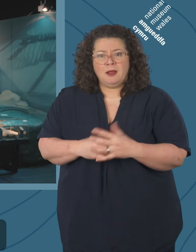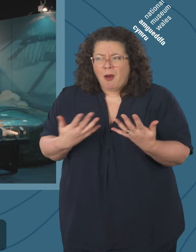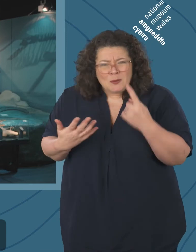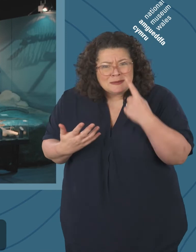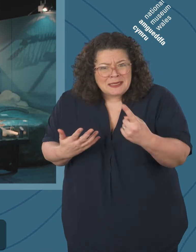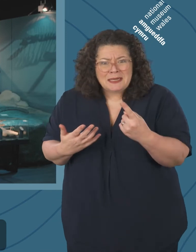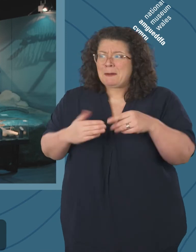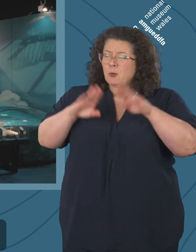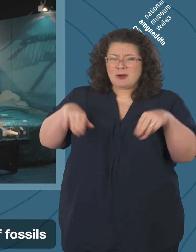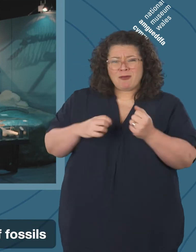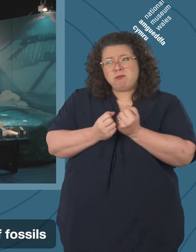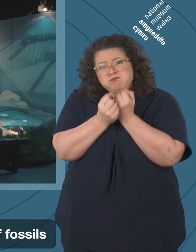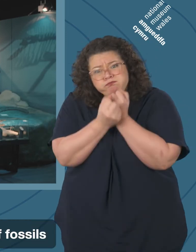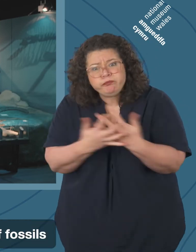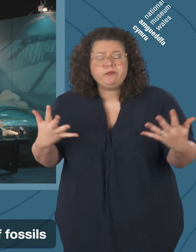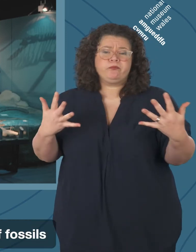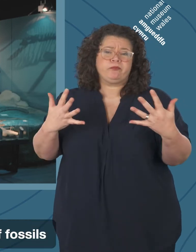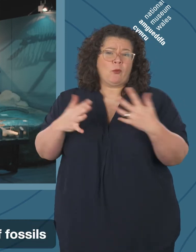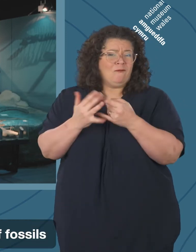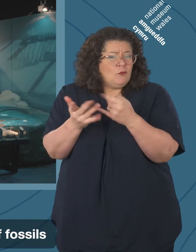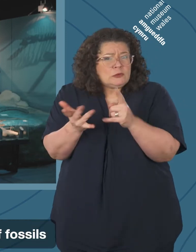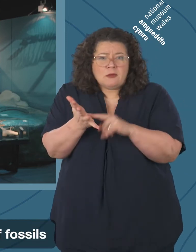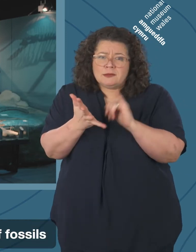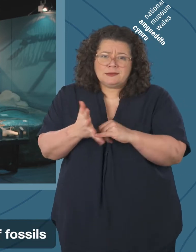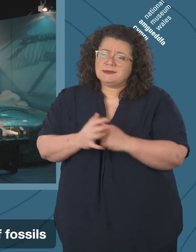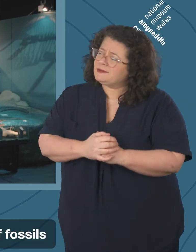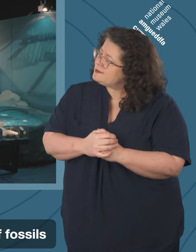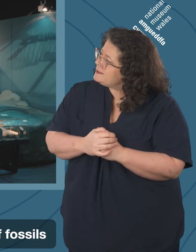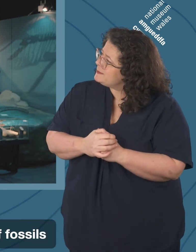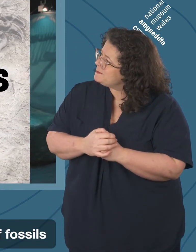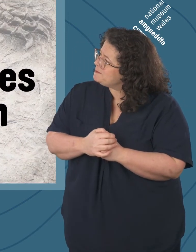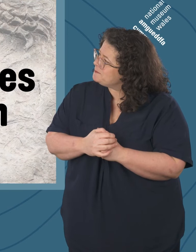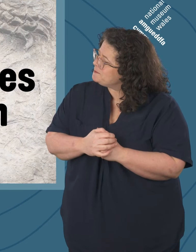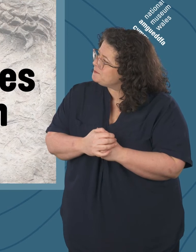As we can see, the museum has lots of fossils.